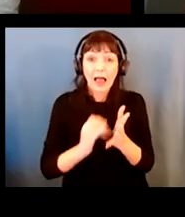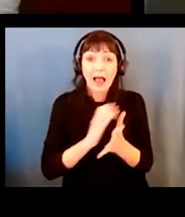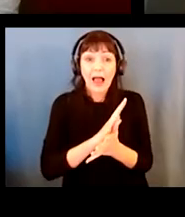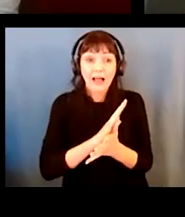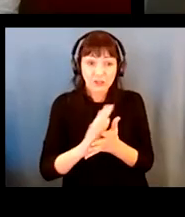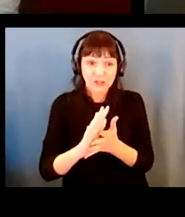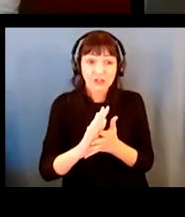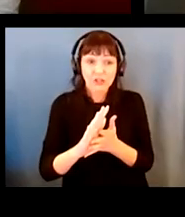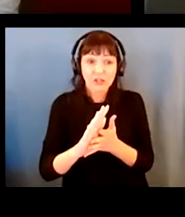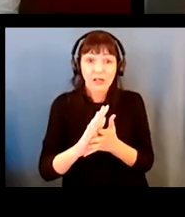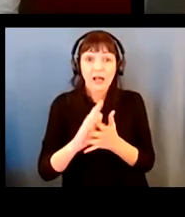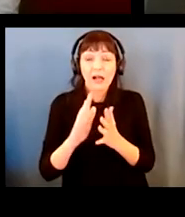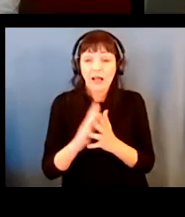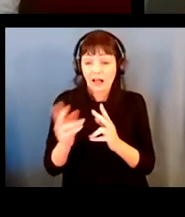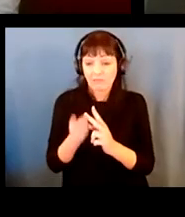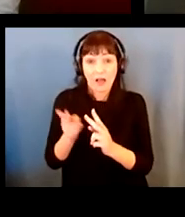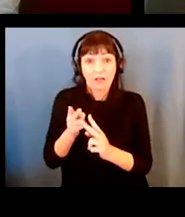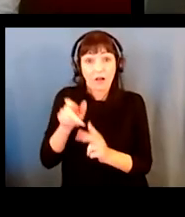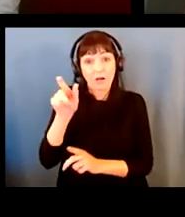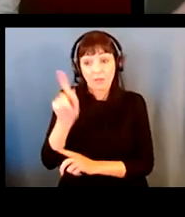smoothly. And I want to thank all of you as well for being great